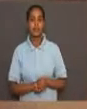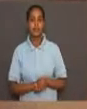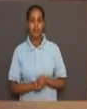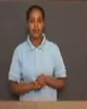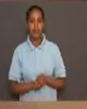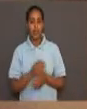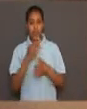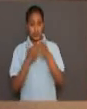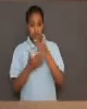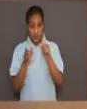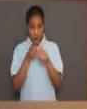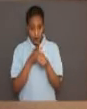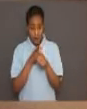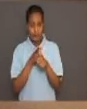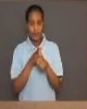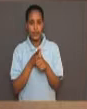In step 1,